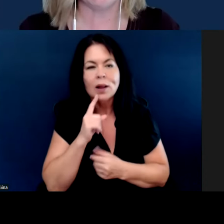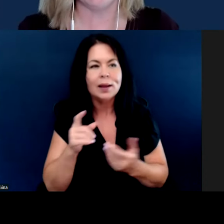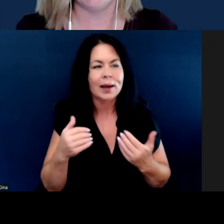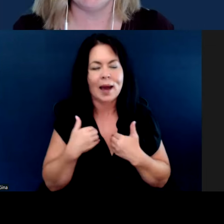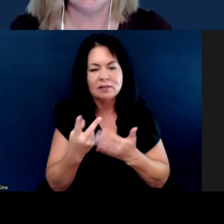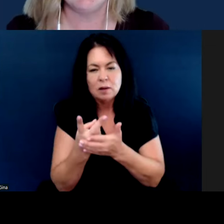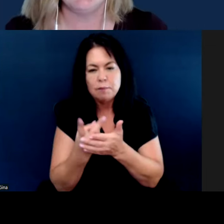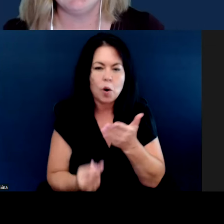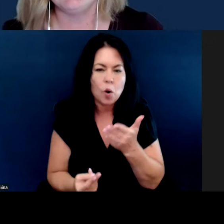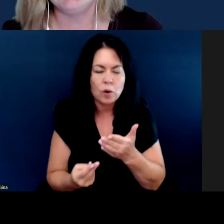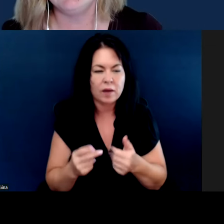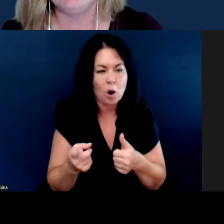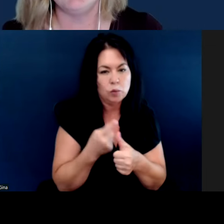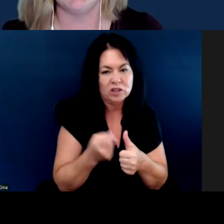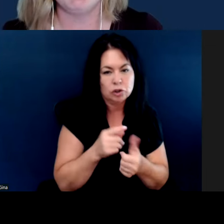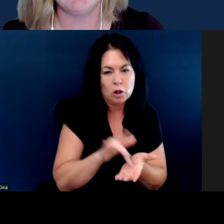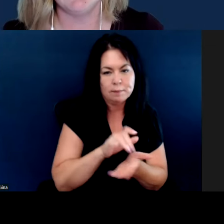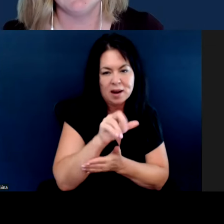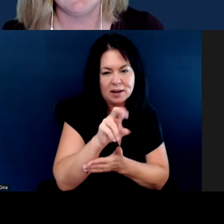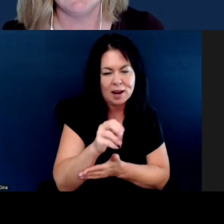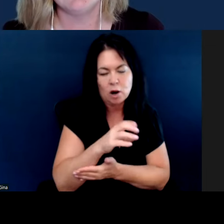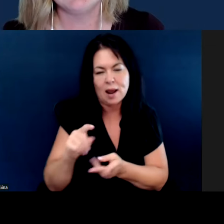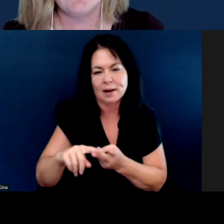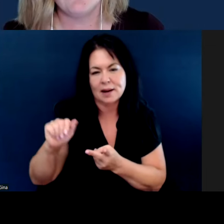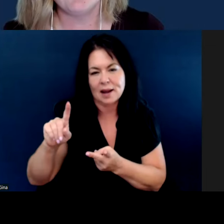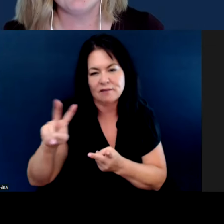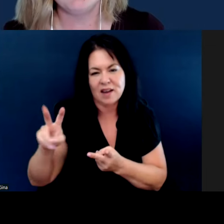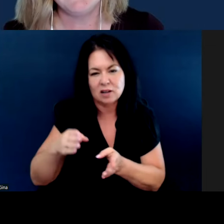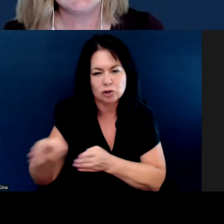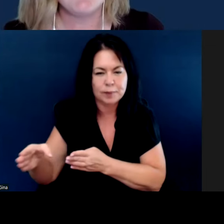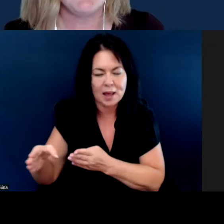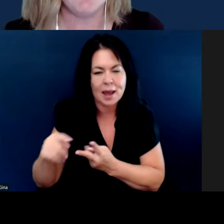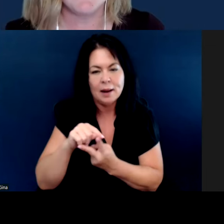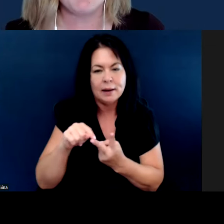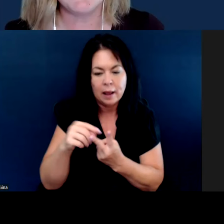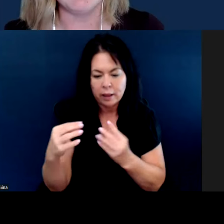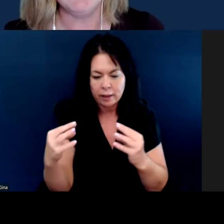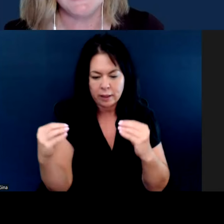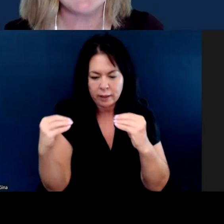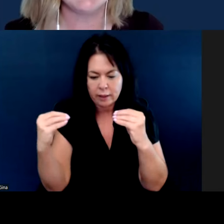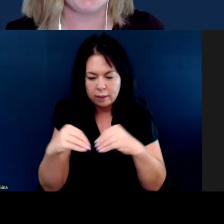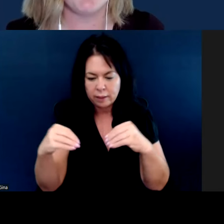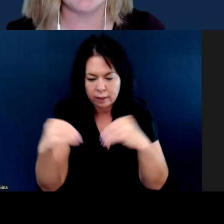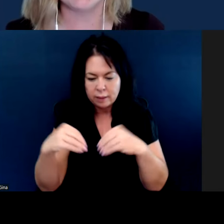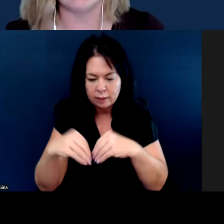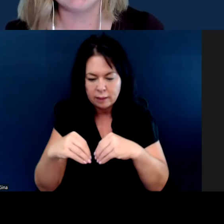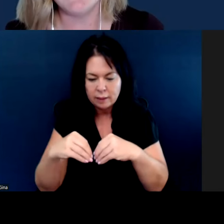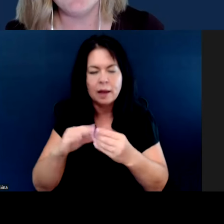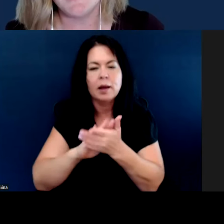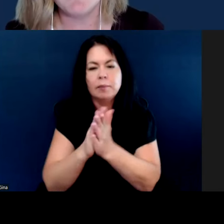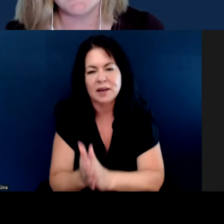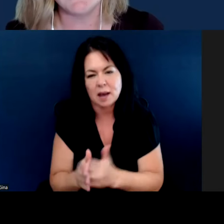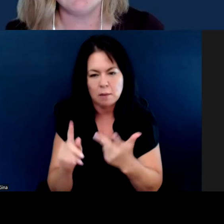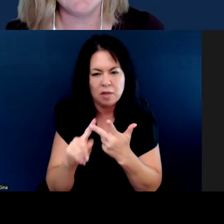original Medicare and an Advantage plan. And so plans have a network, but you can see providers outside